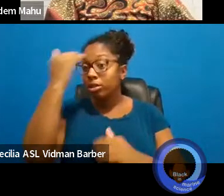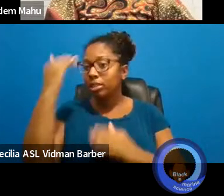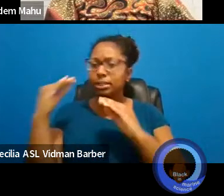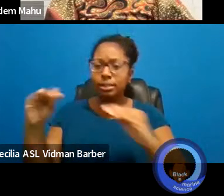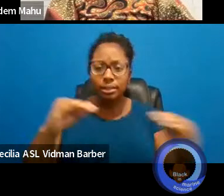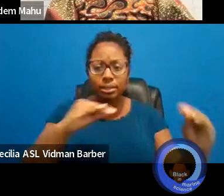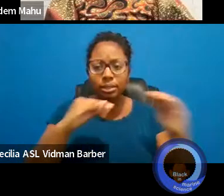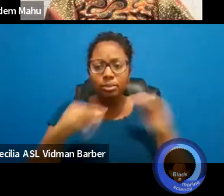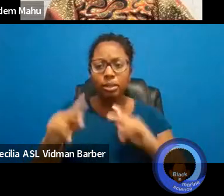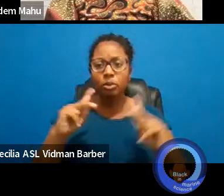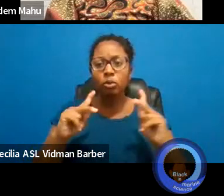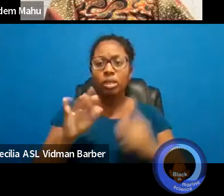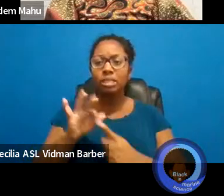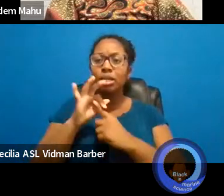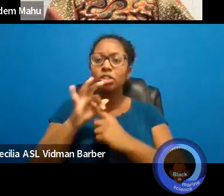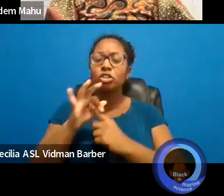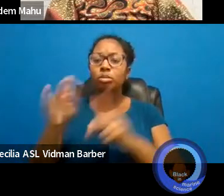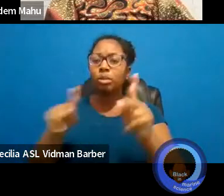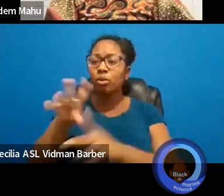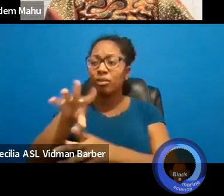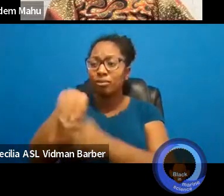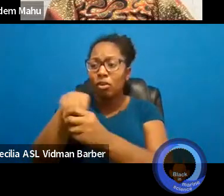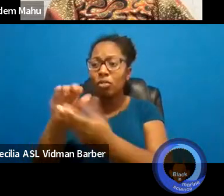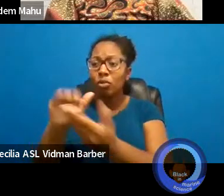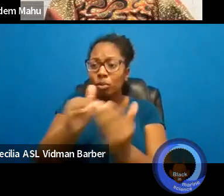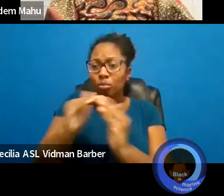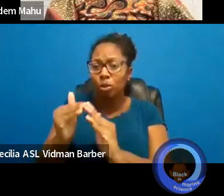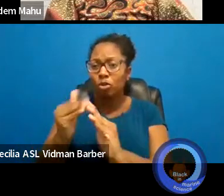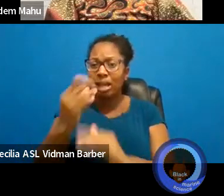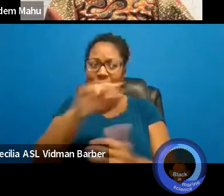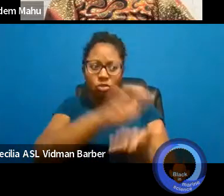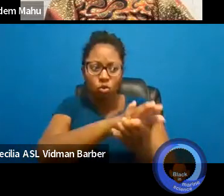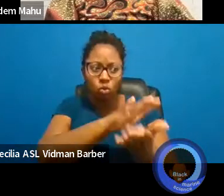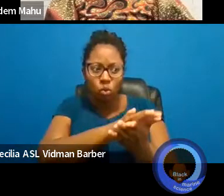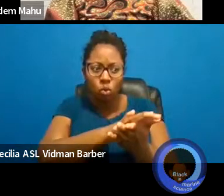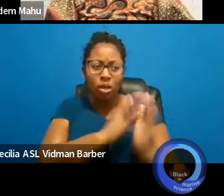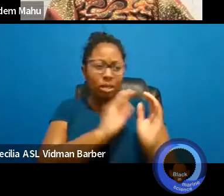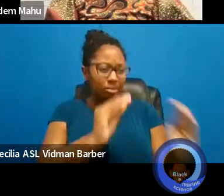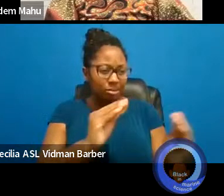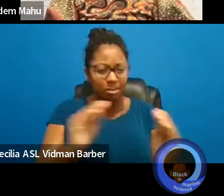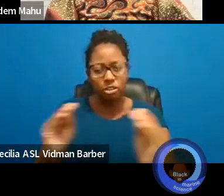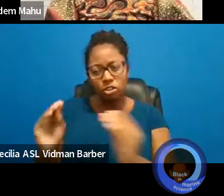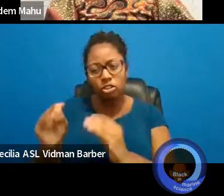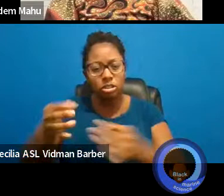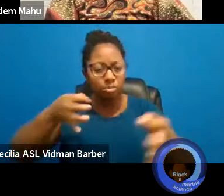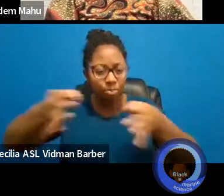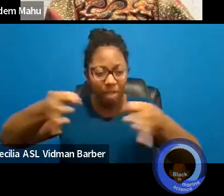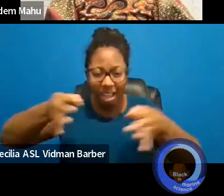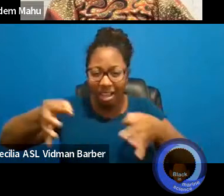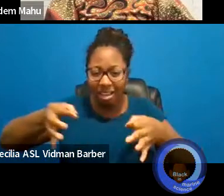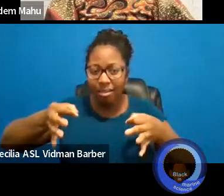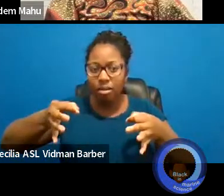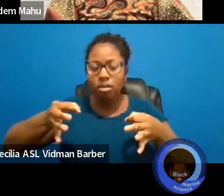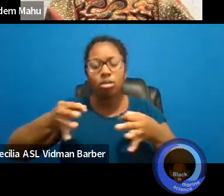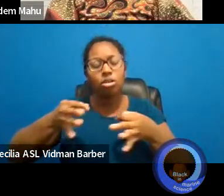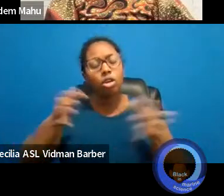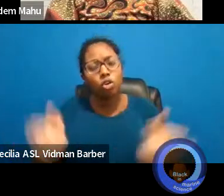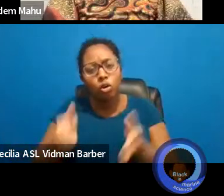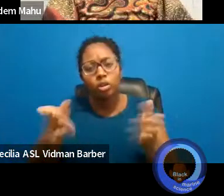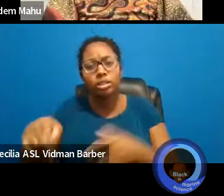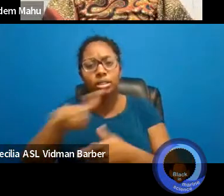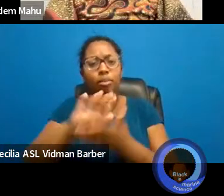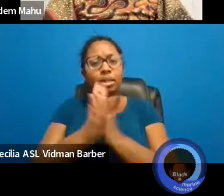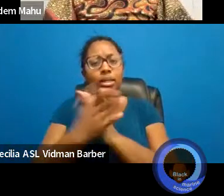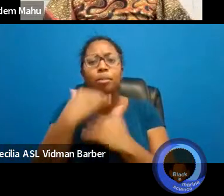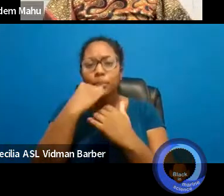people in communities, and then in secondary schools, speak to them, get those who are passionate about conservation, bring them